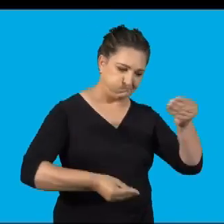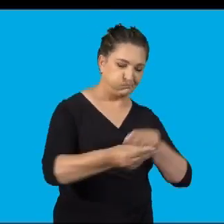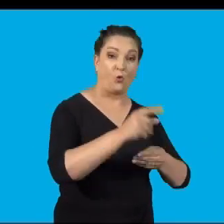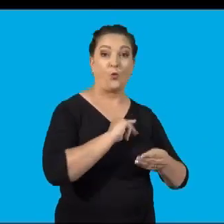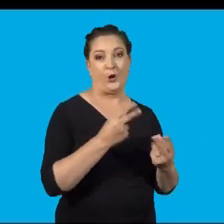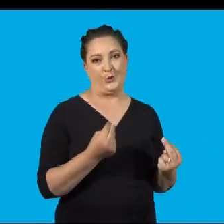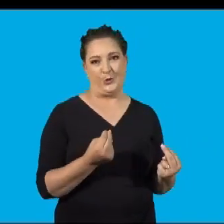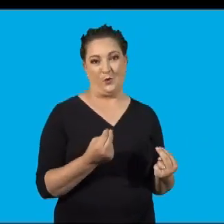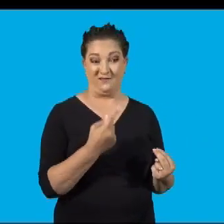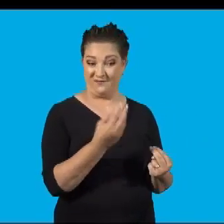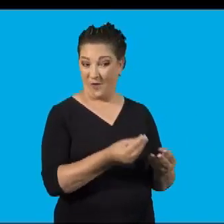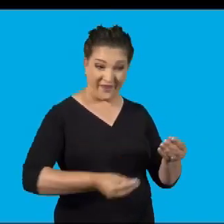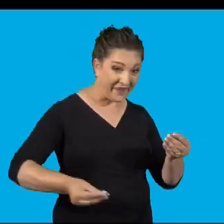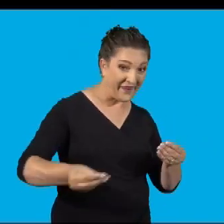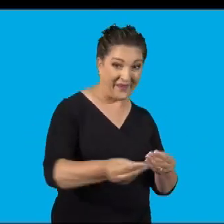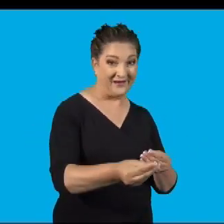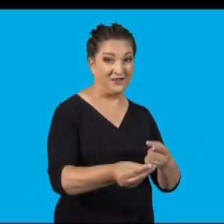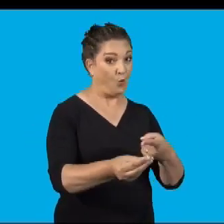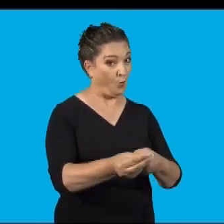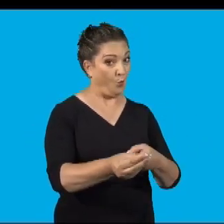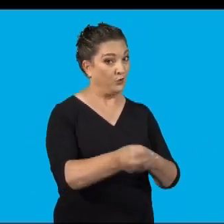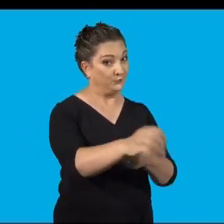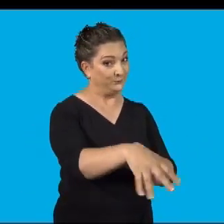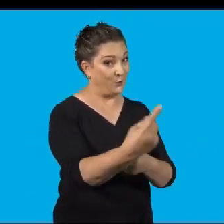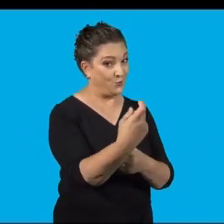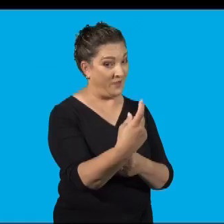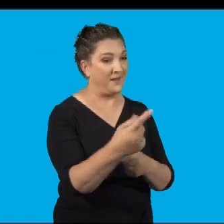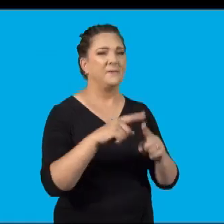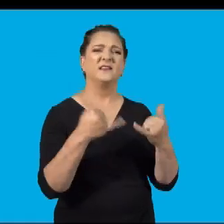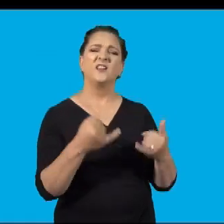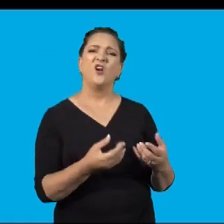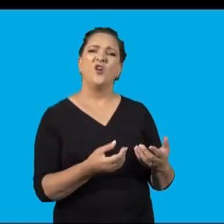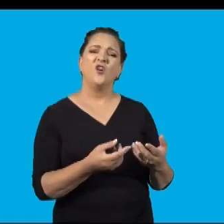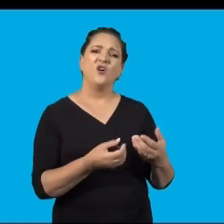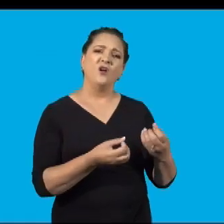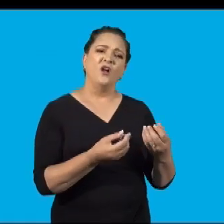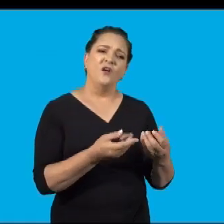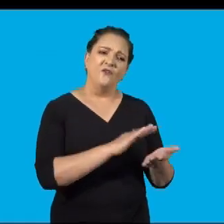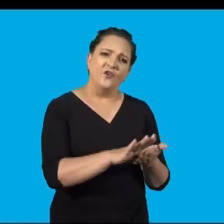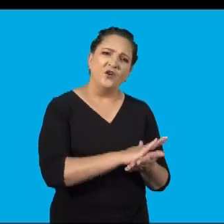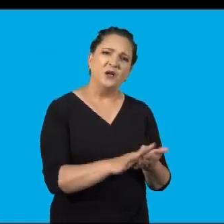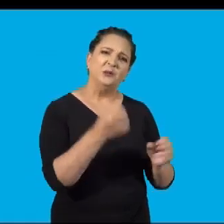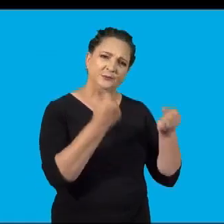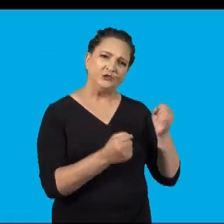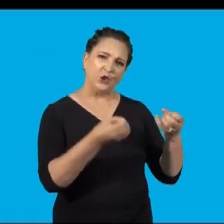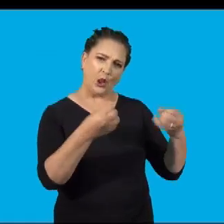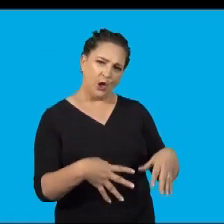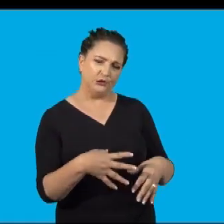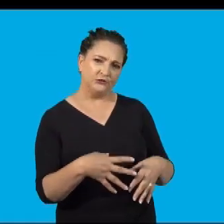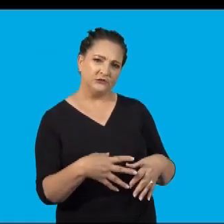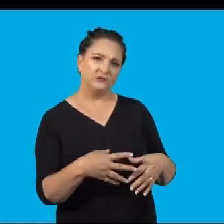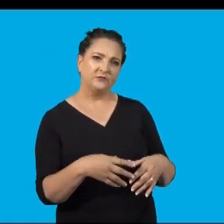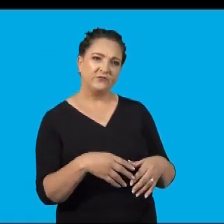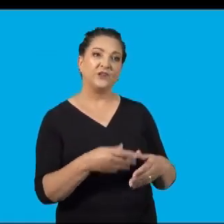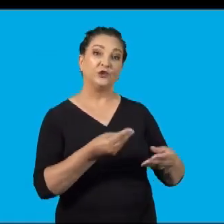so there's one that is being disposed here because they're trading in. Calculate the loss on the photocopy machine that was traded in